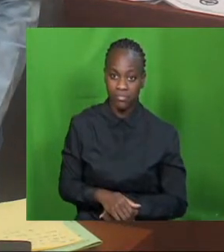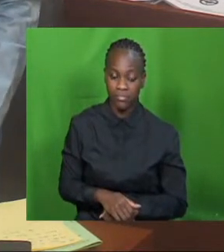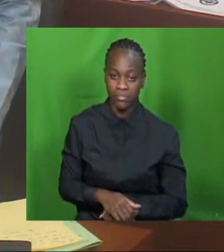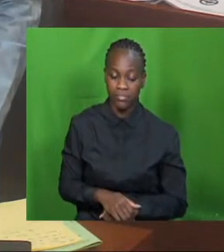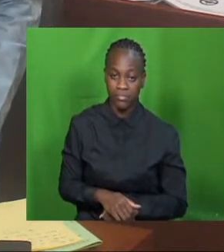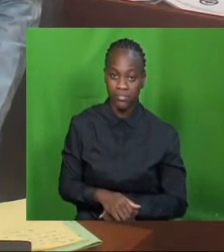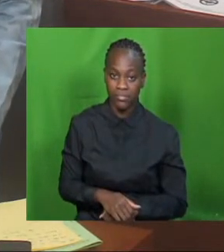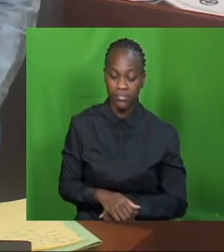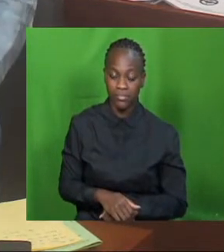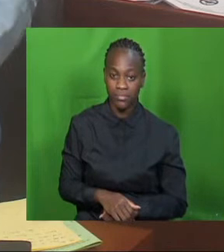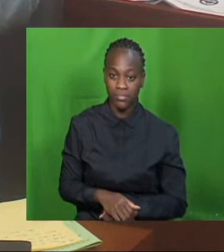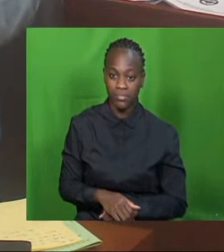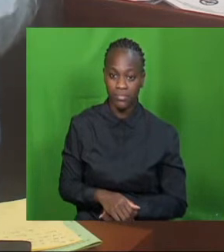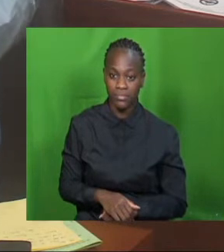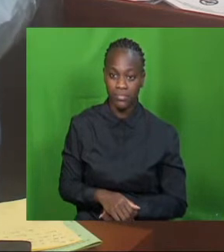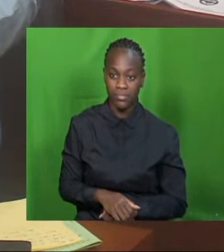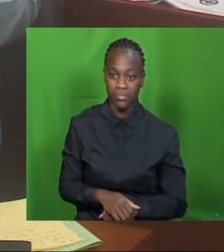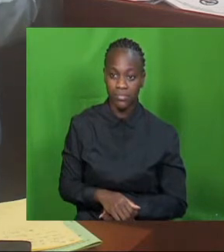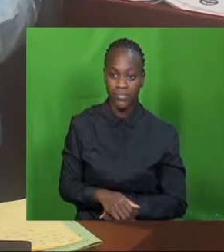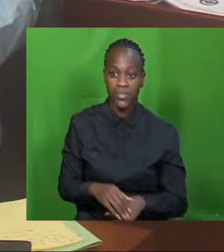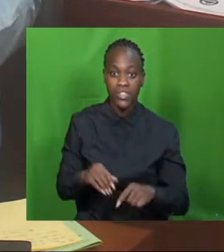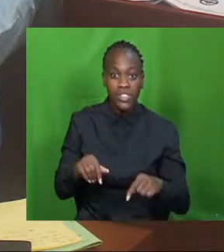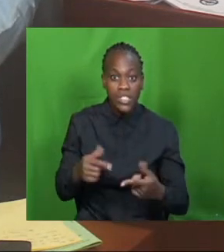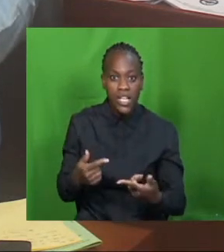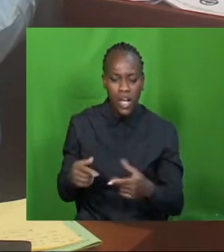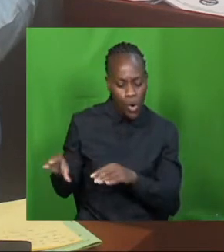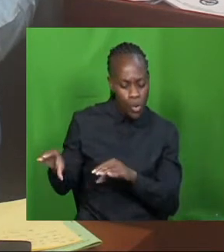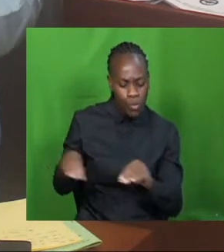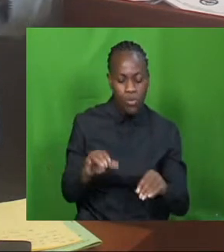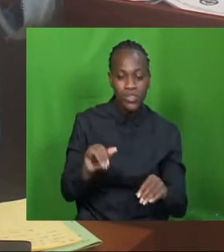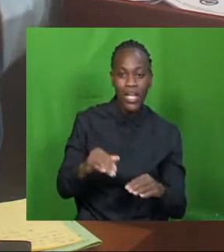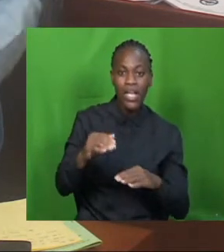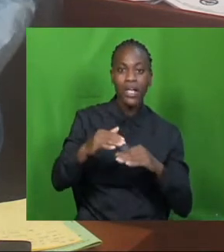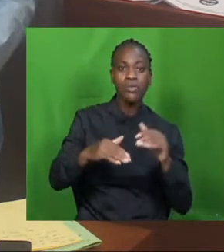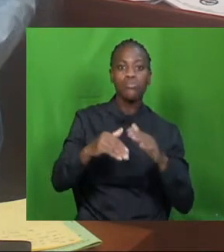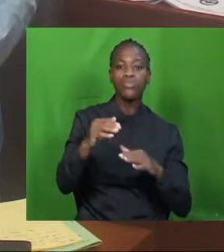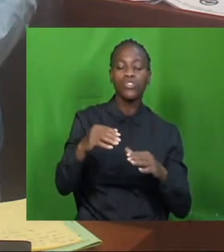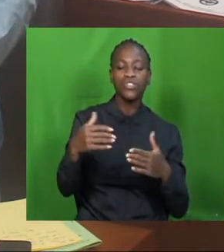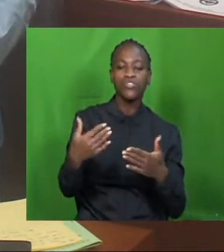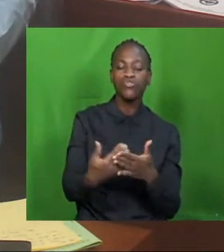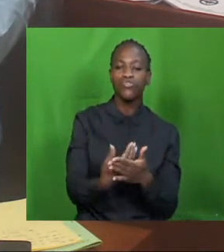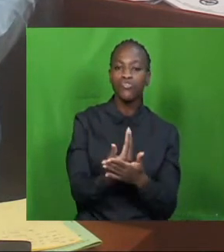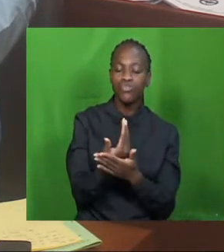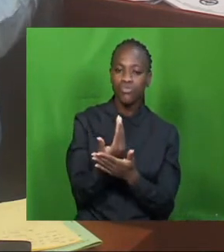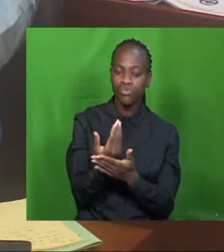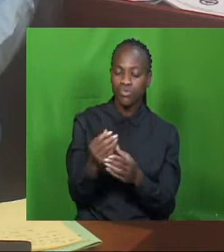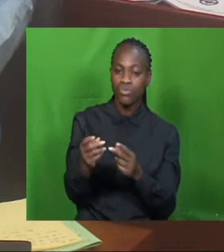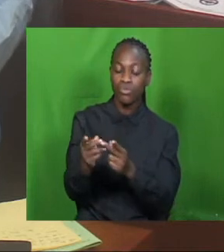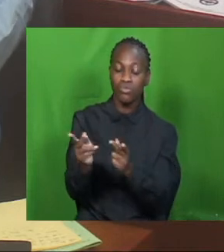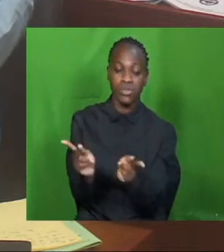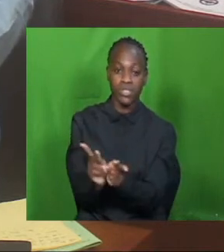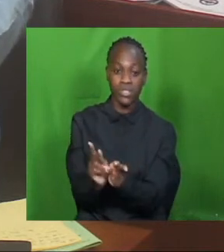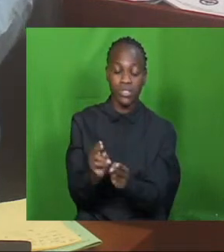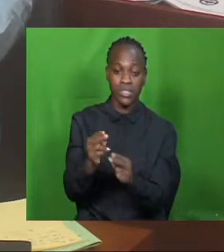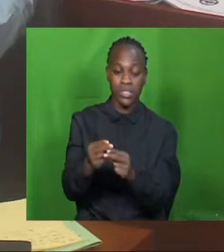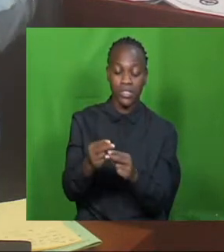just wanted you to indulge me, since you are Vice President, ready to take over the chair